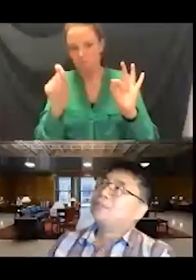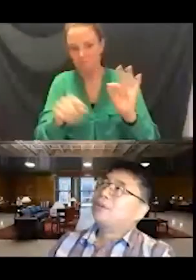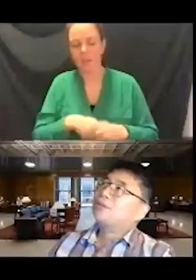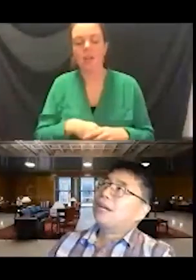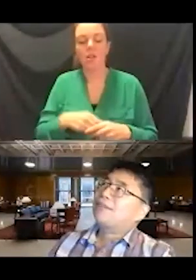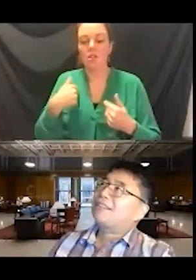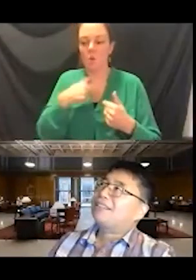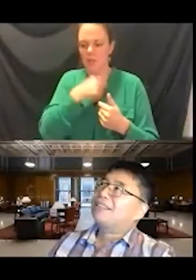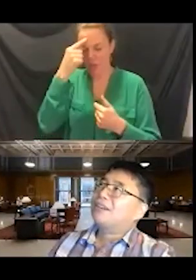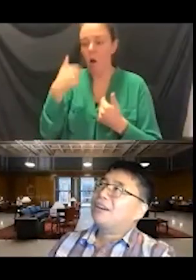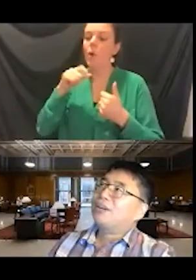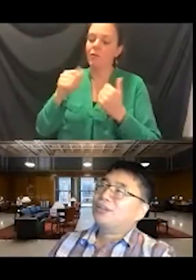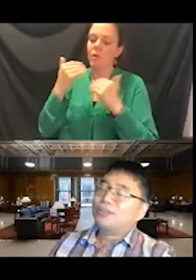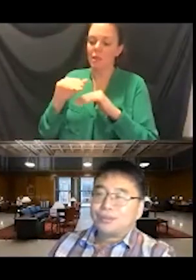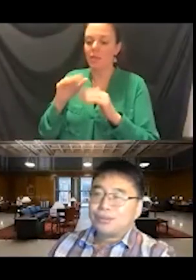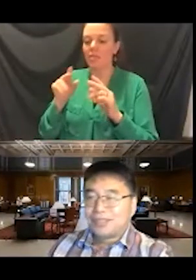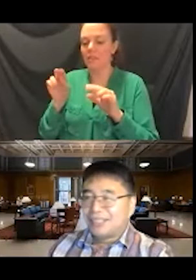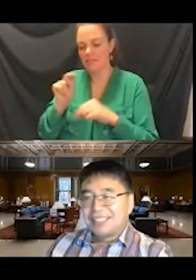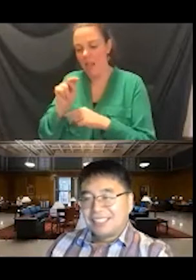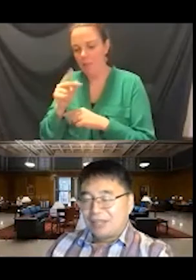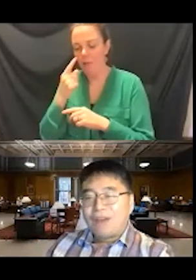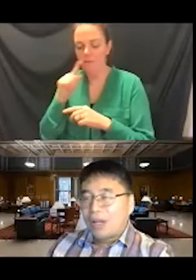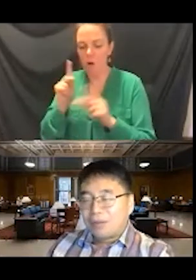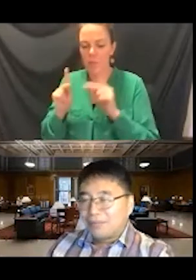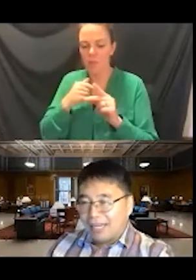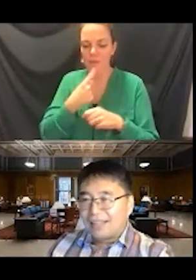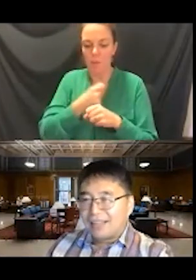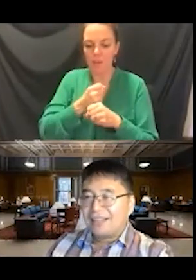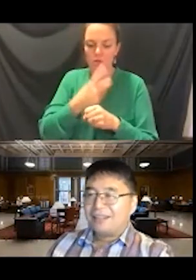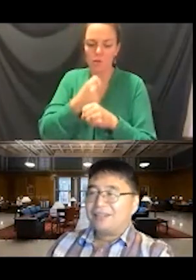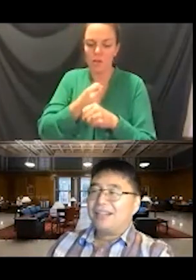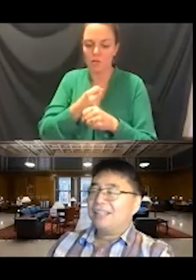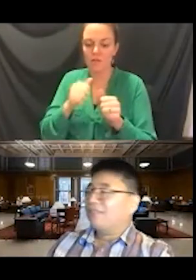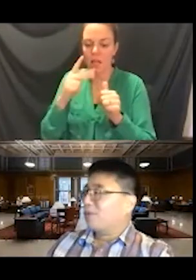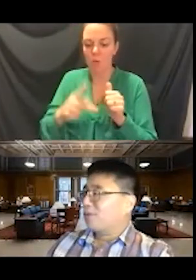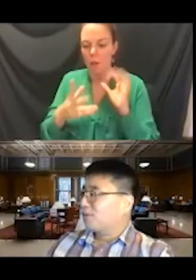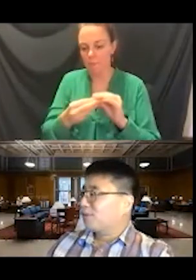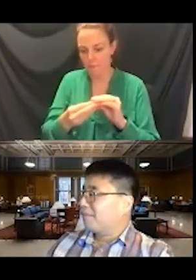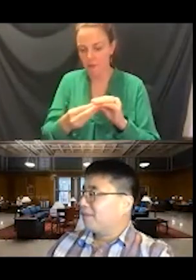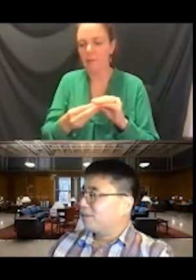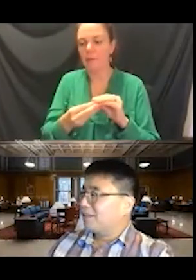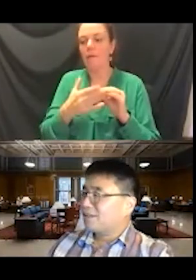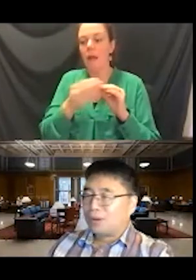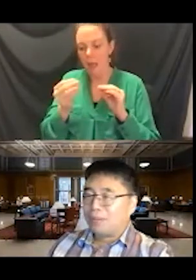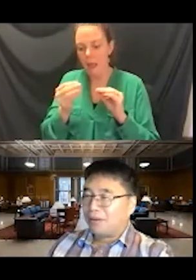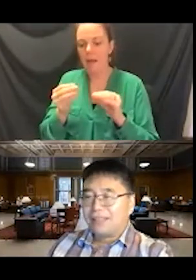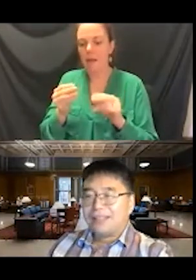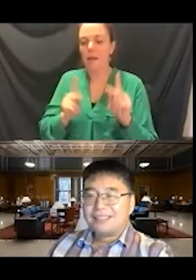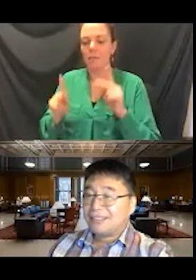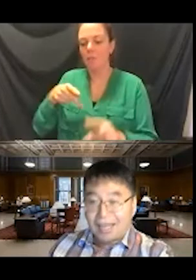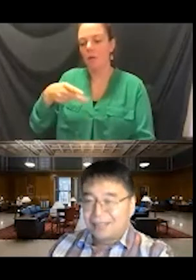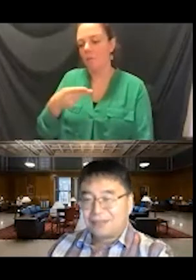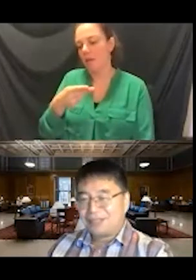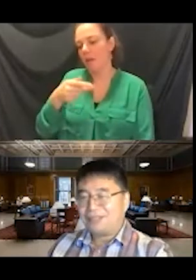sample to those who have at least a year or two, follow-up data, right? And for those who had PHQ-9 score above at